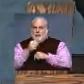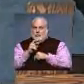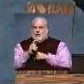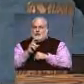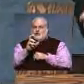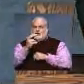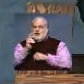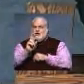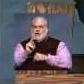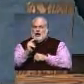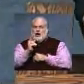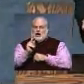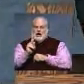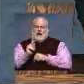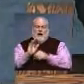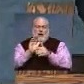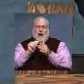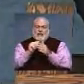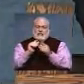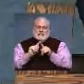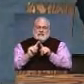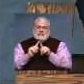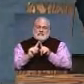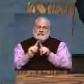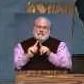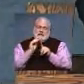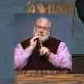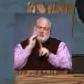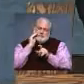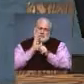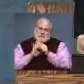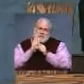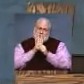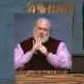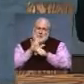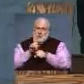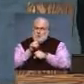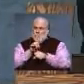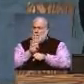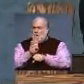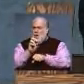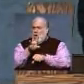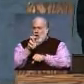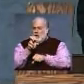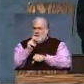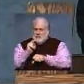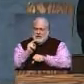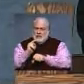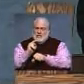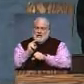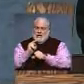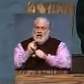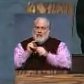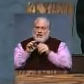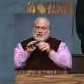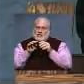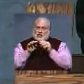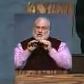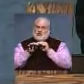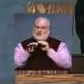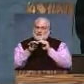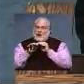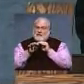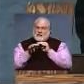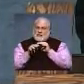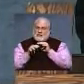neighborhoods of all price points in that area that use Bowman. Traffic is increasing on Bowman every day. We looked